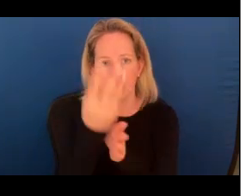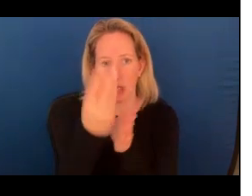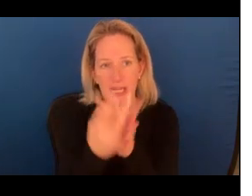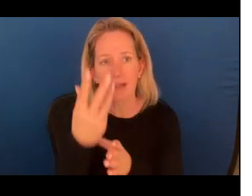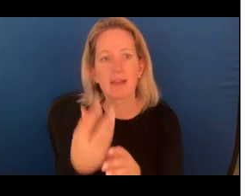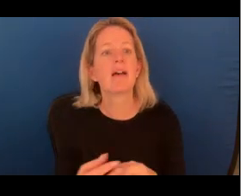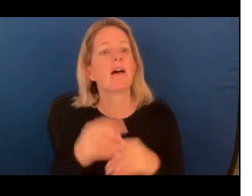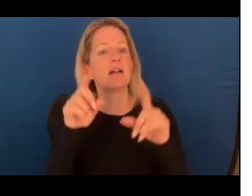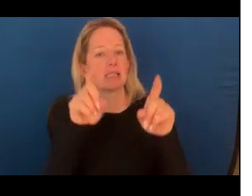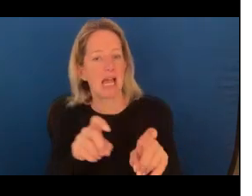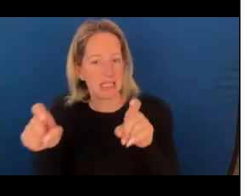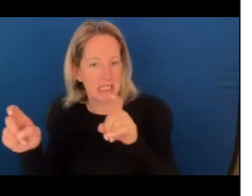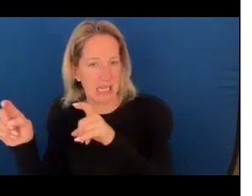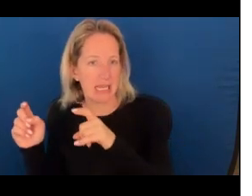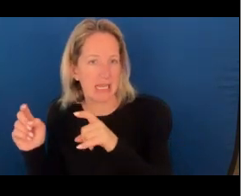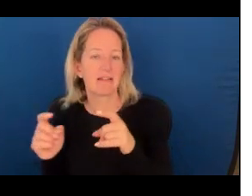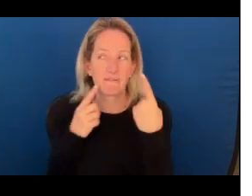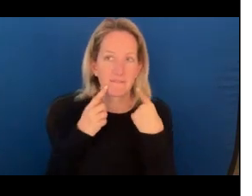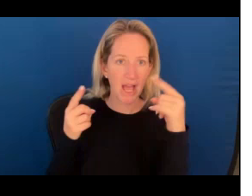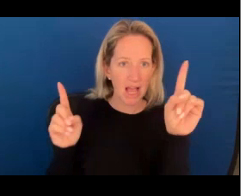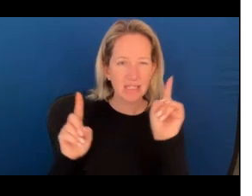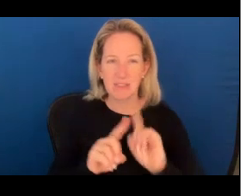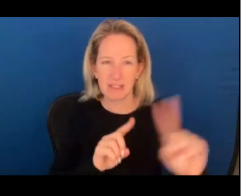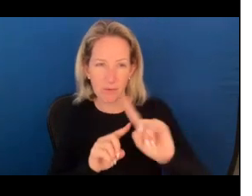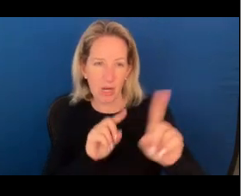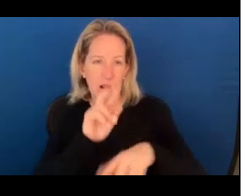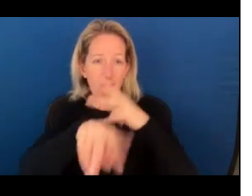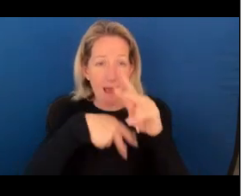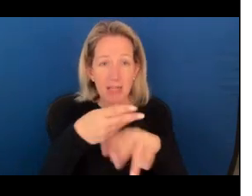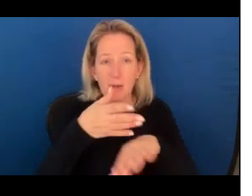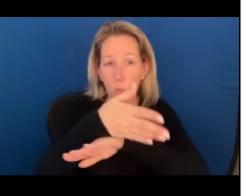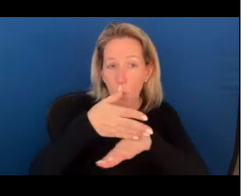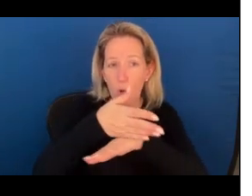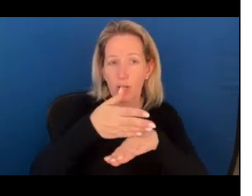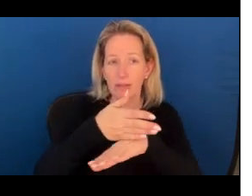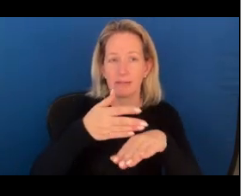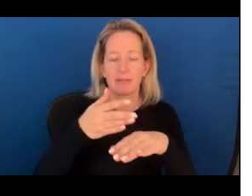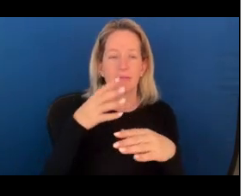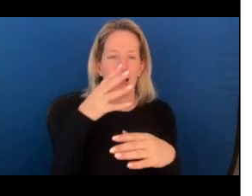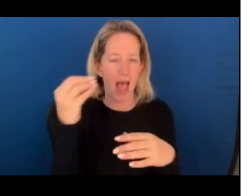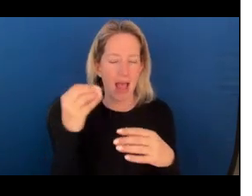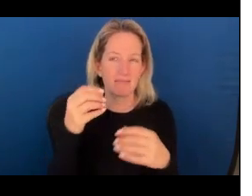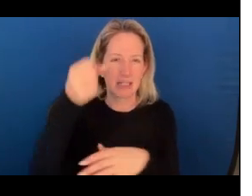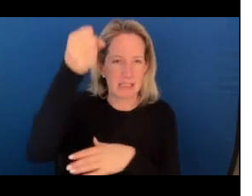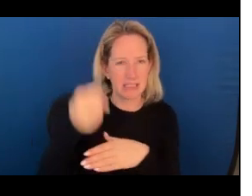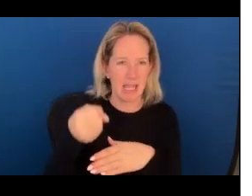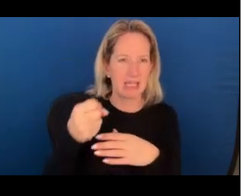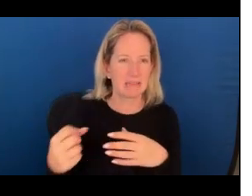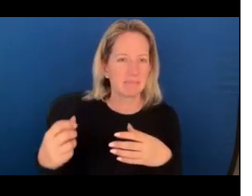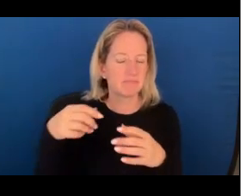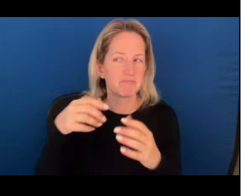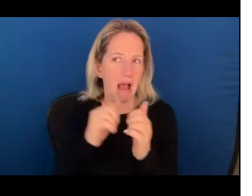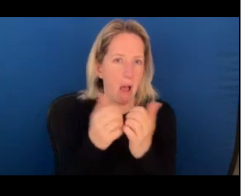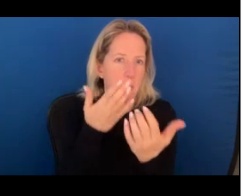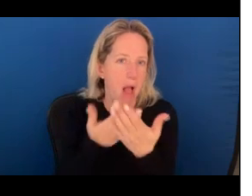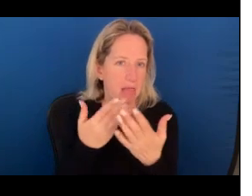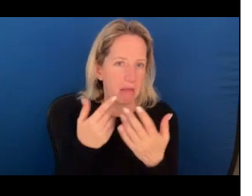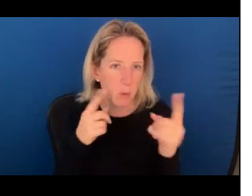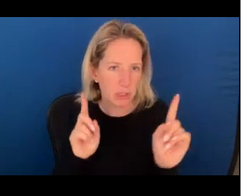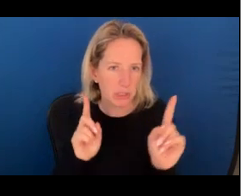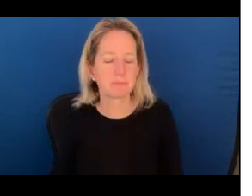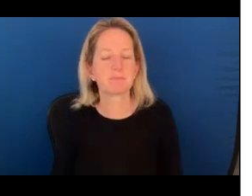you, testing the effects of different wood types and staking density on how well this stuff works. One other thing that we're working